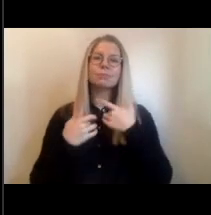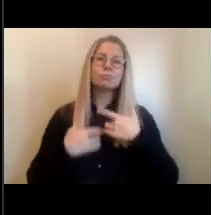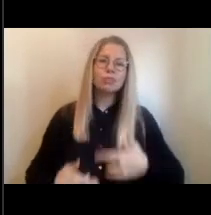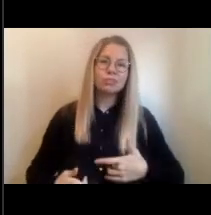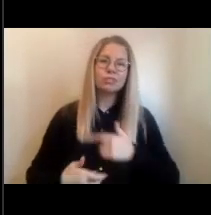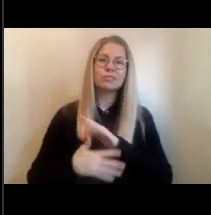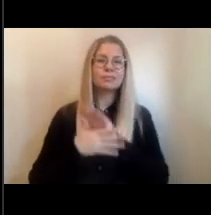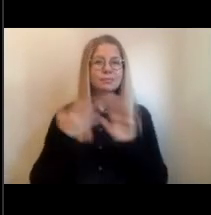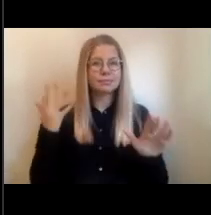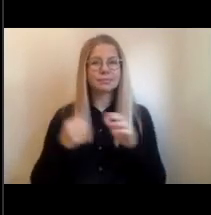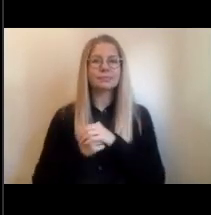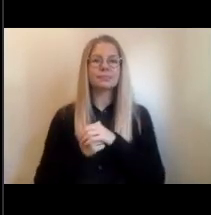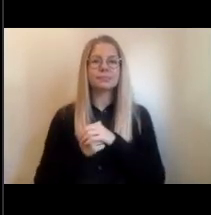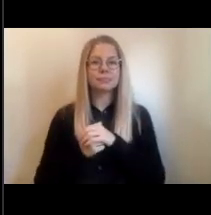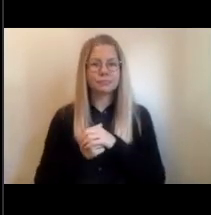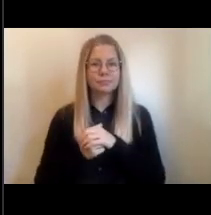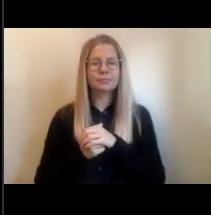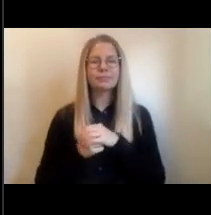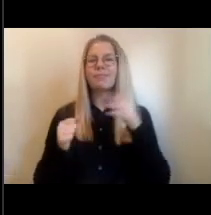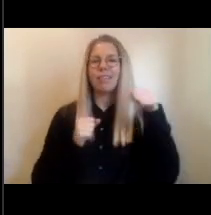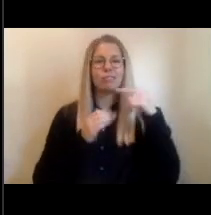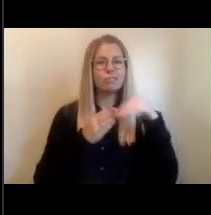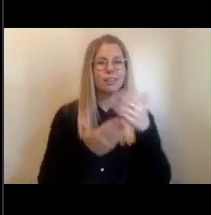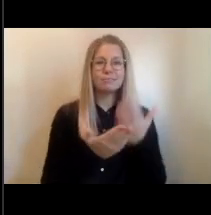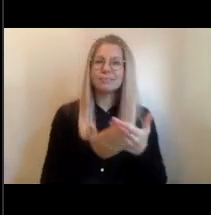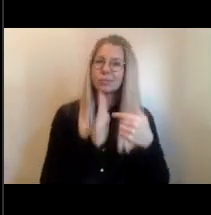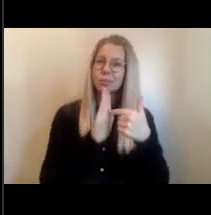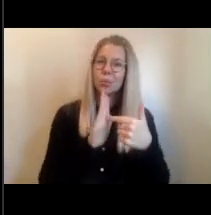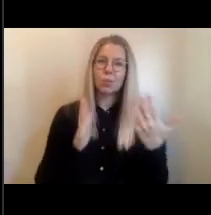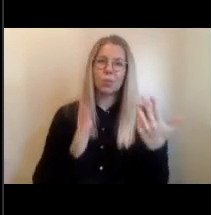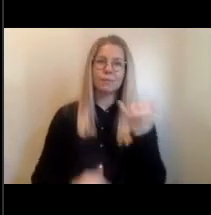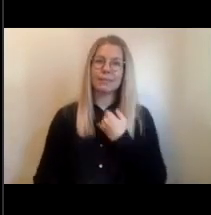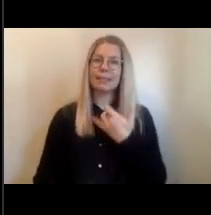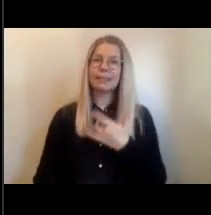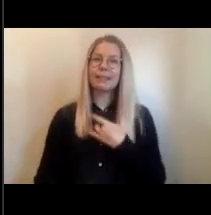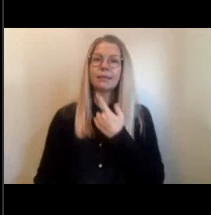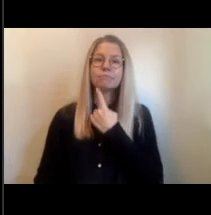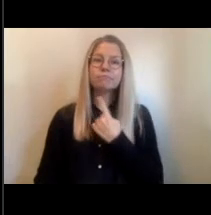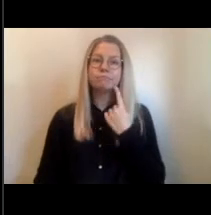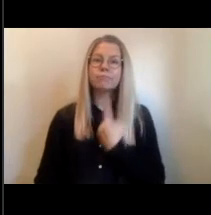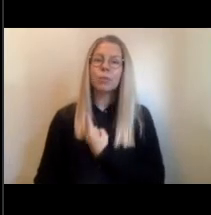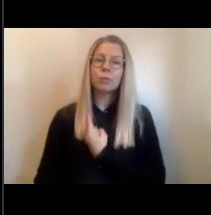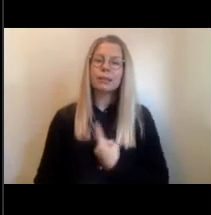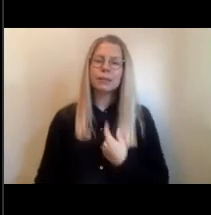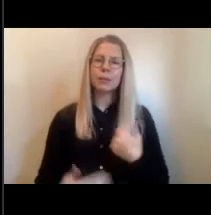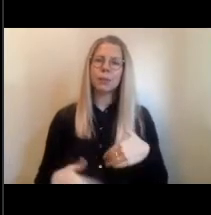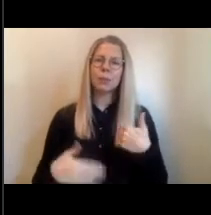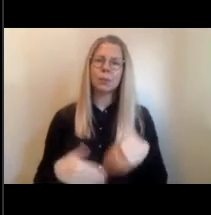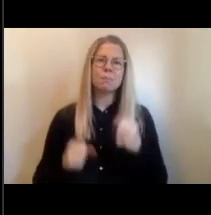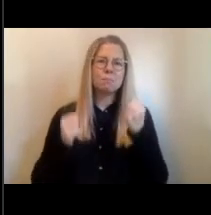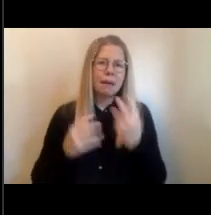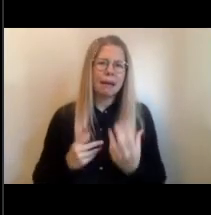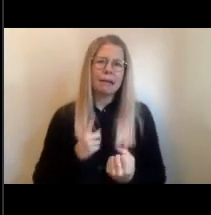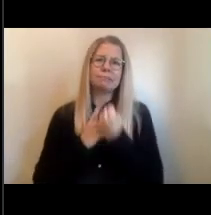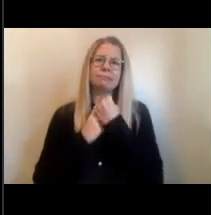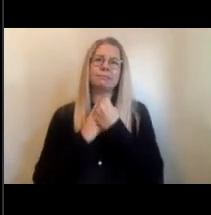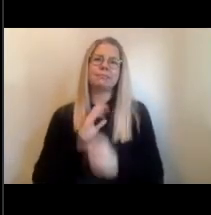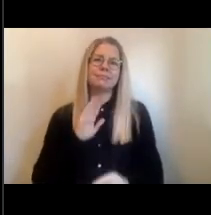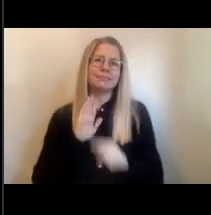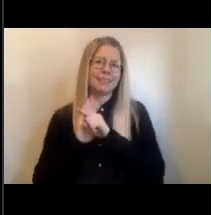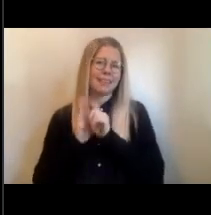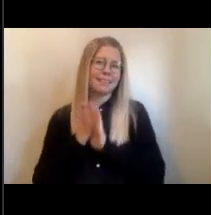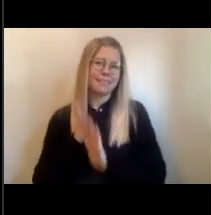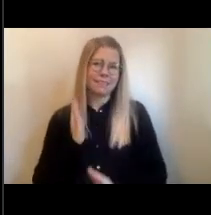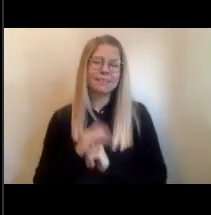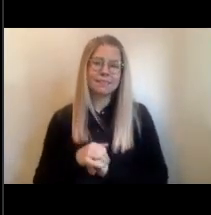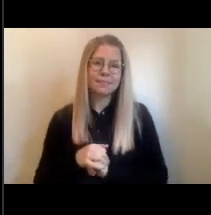similar sorts of ideas. Being lonely is associated with a whole bunch of negative things. And as I talk about this, I do want to give